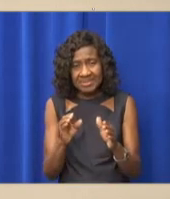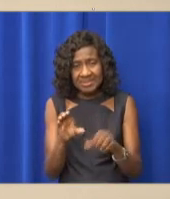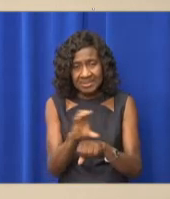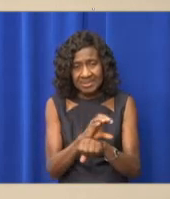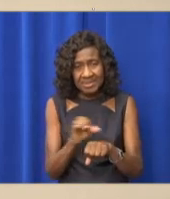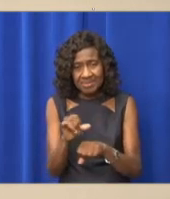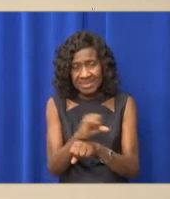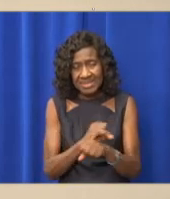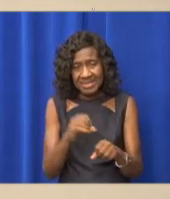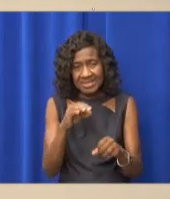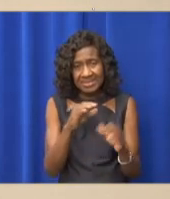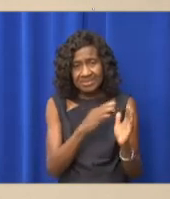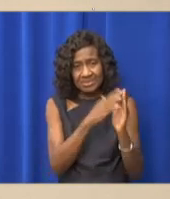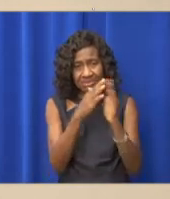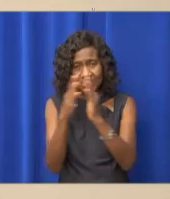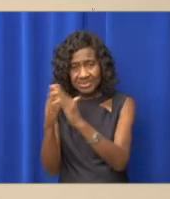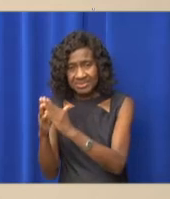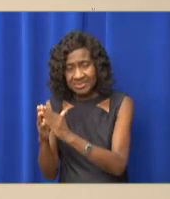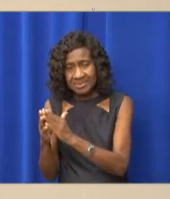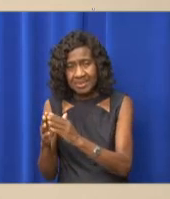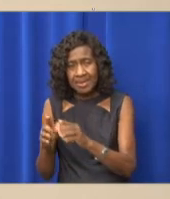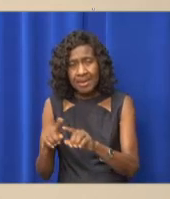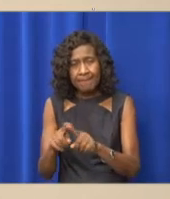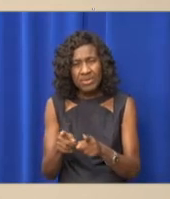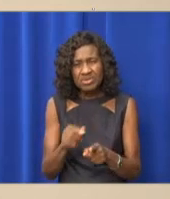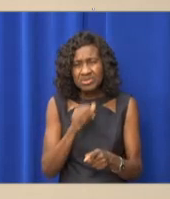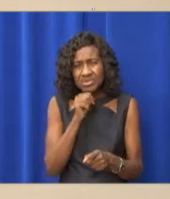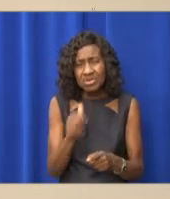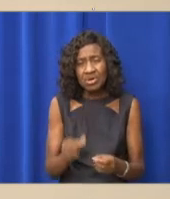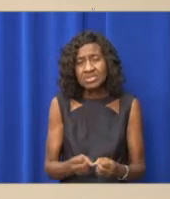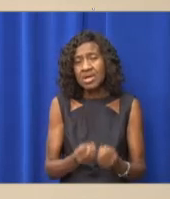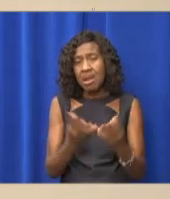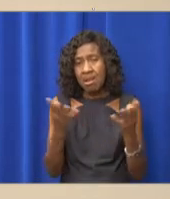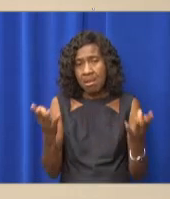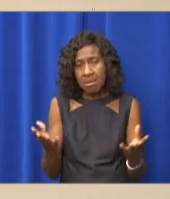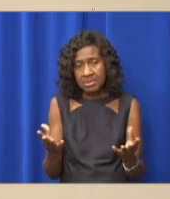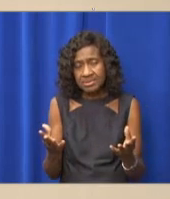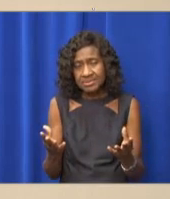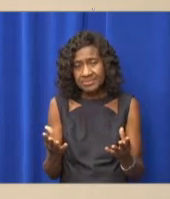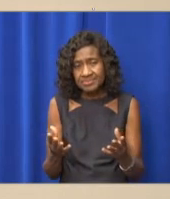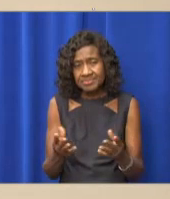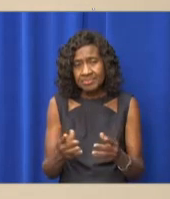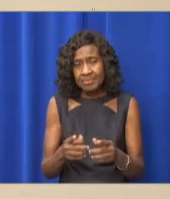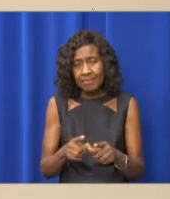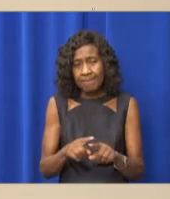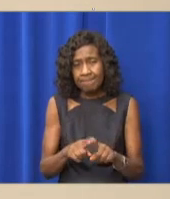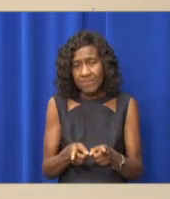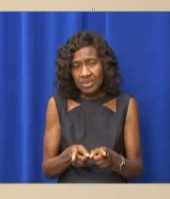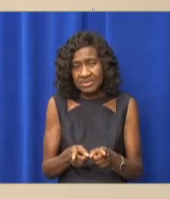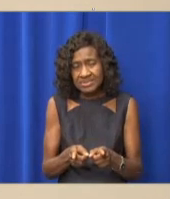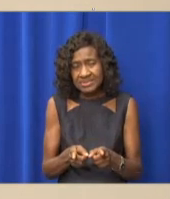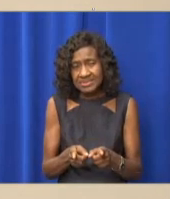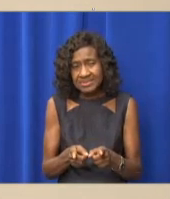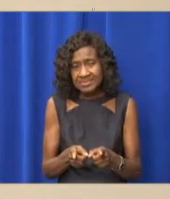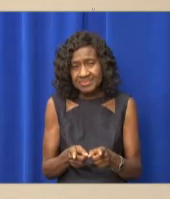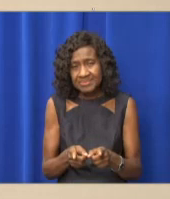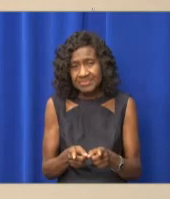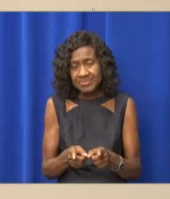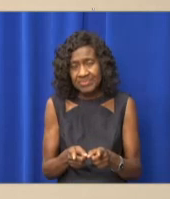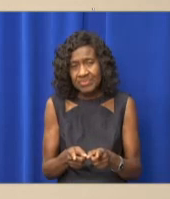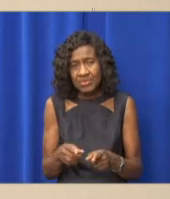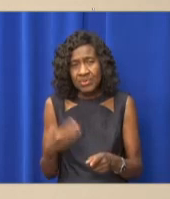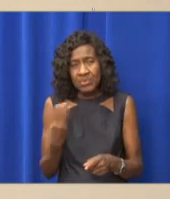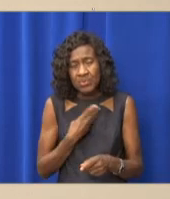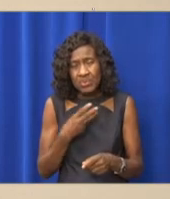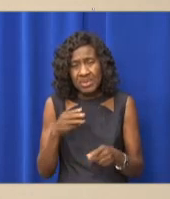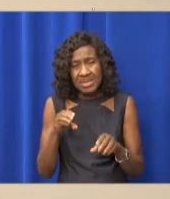confidence is that there is not a whole lot of it, but in a way that can lull us into a sense of